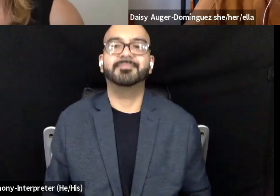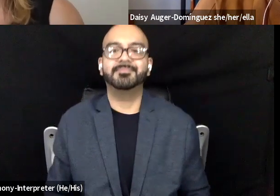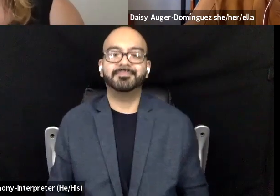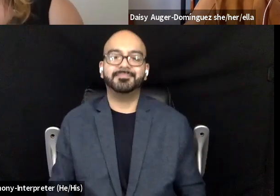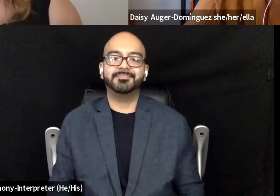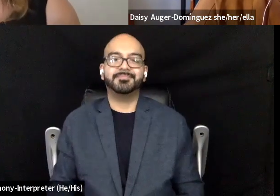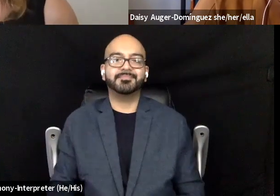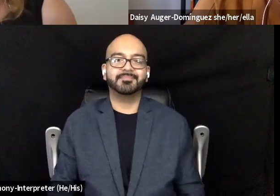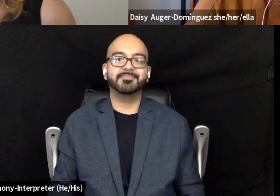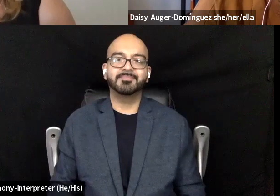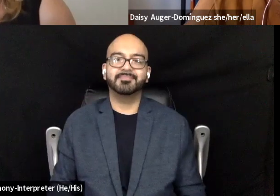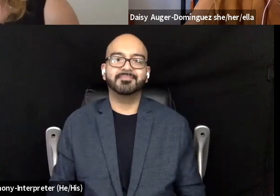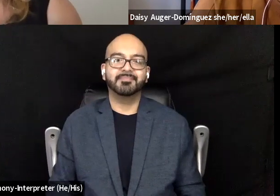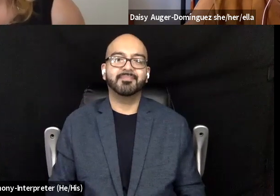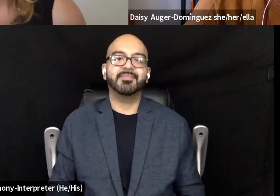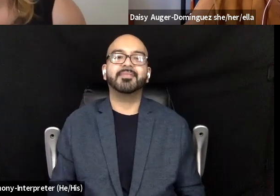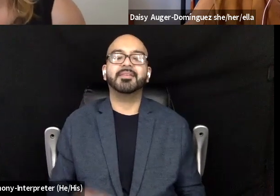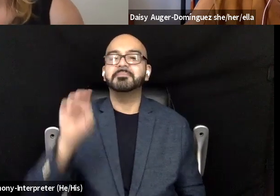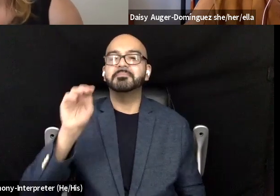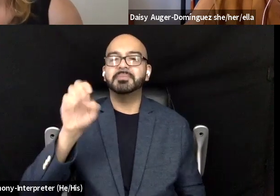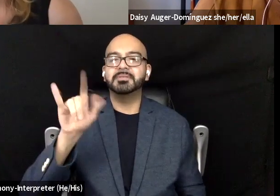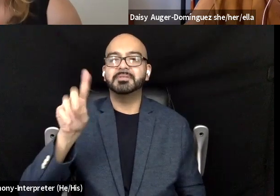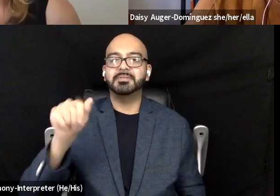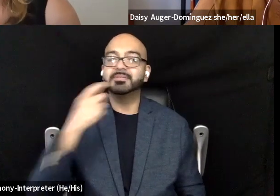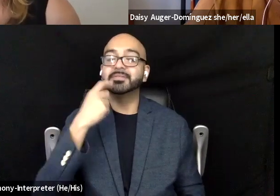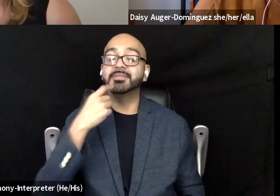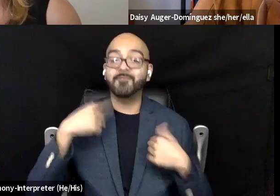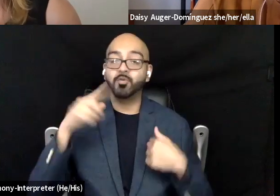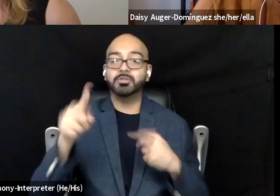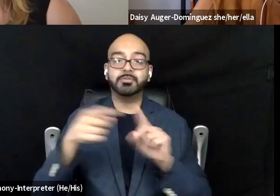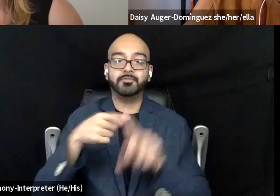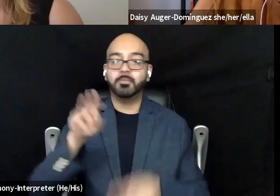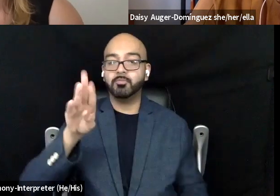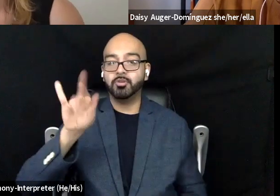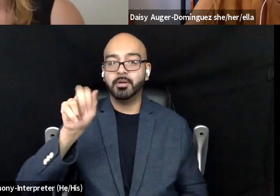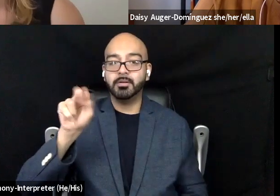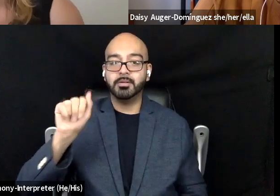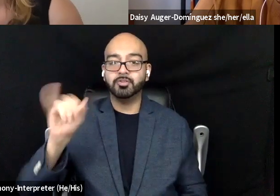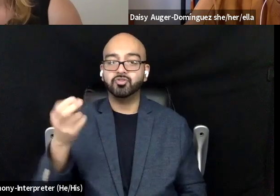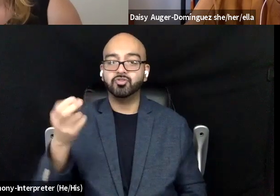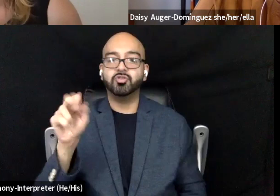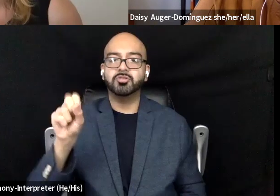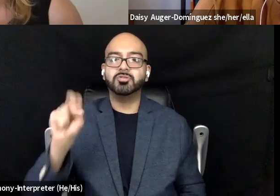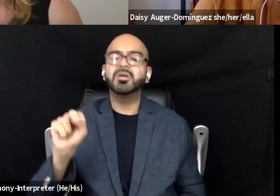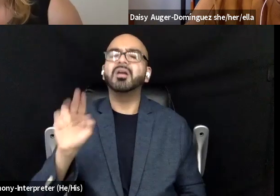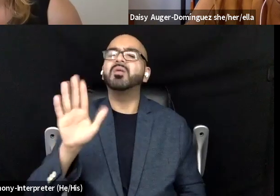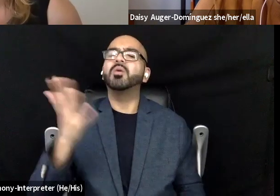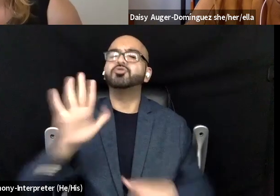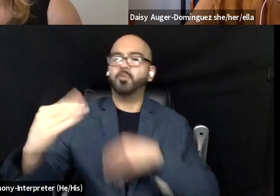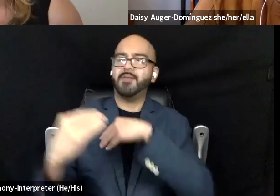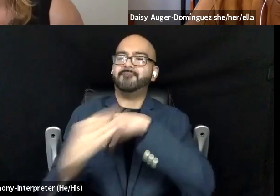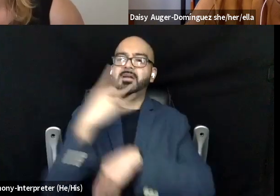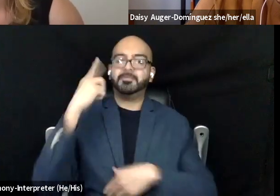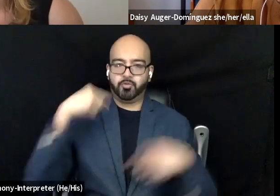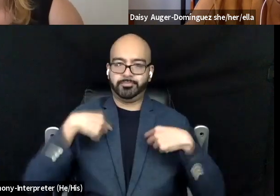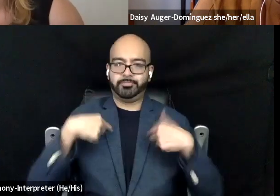We have a question from Briana Johnson. What would your advice be to a junior employee who is the only Black woman in her entire